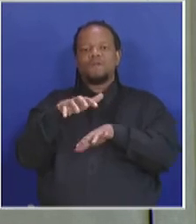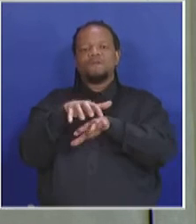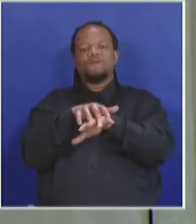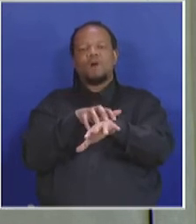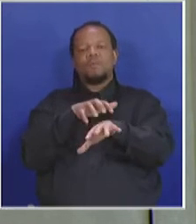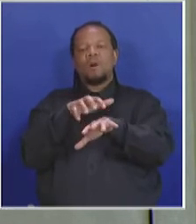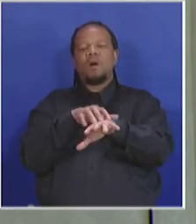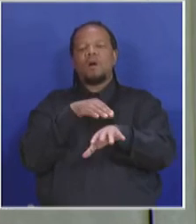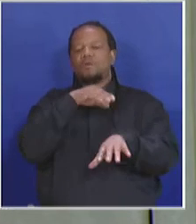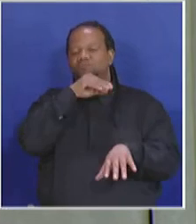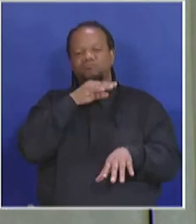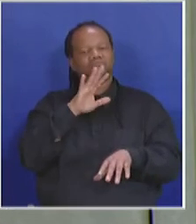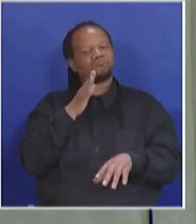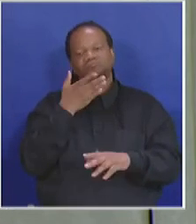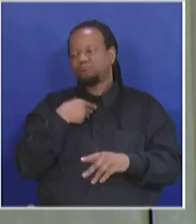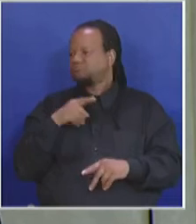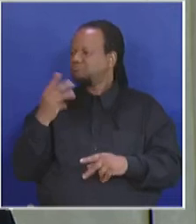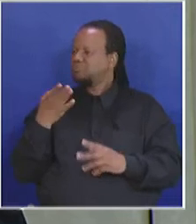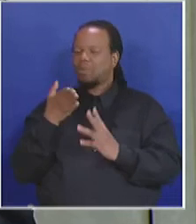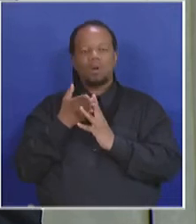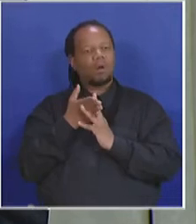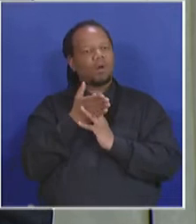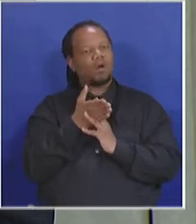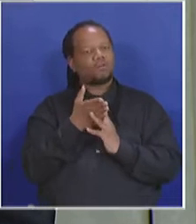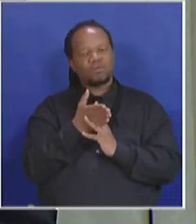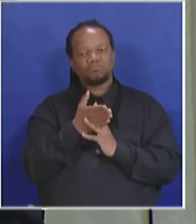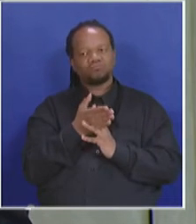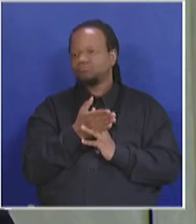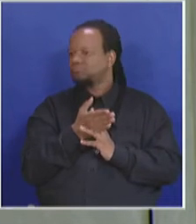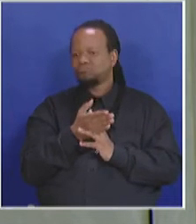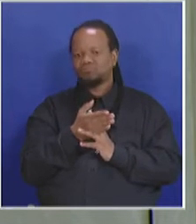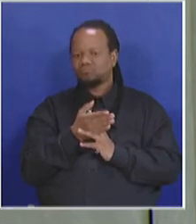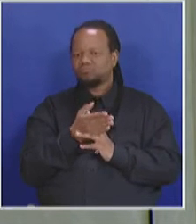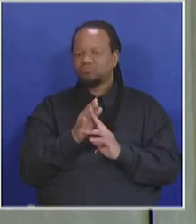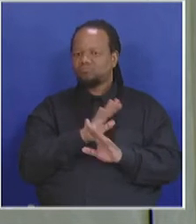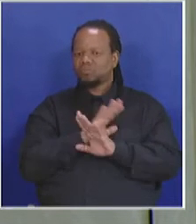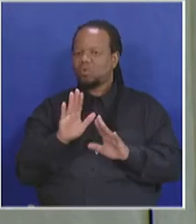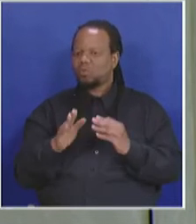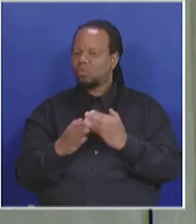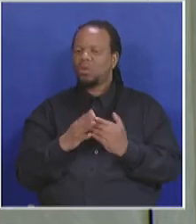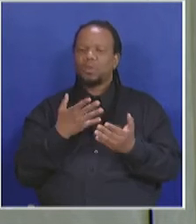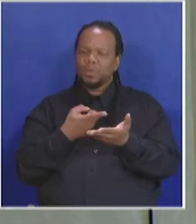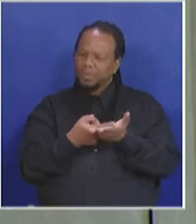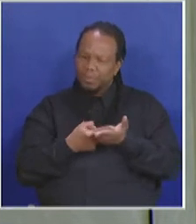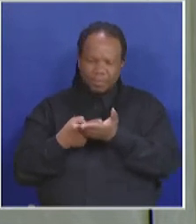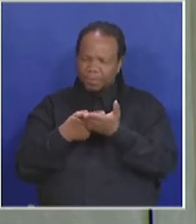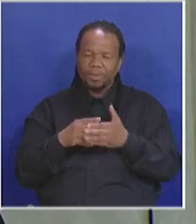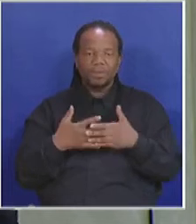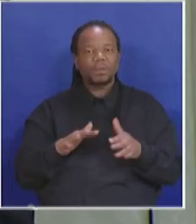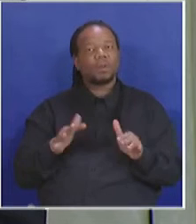people to access the bureau pits in that area, despite they've been engaged. A matter in the